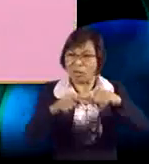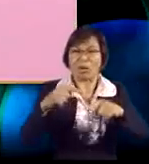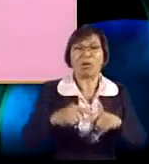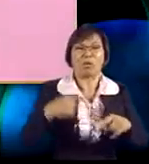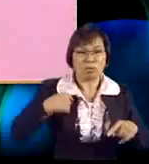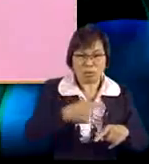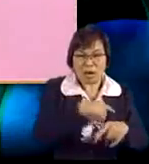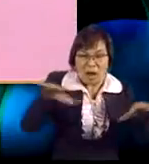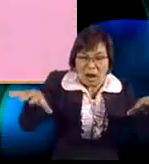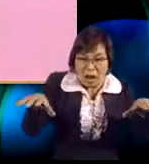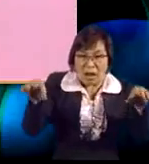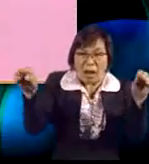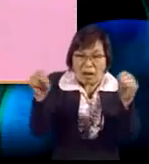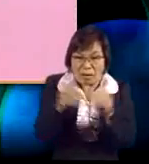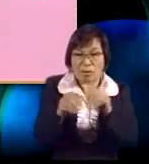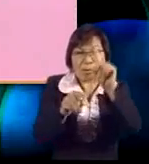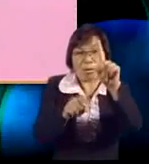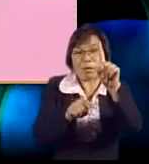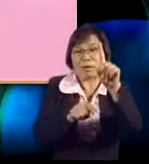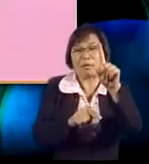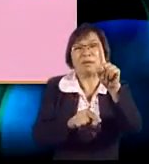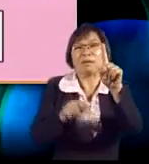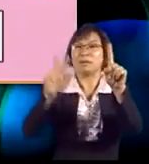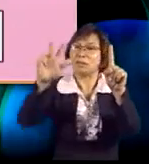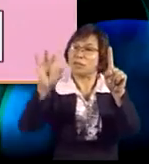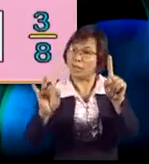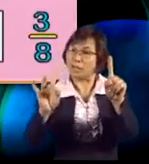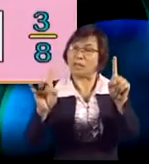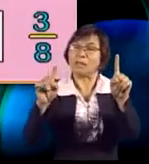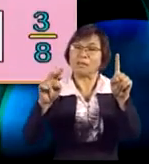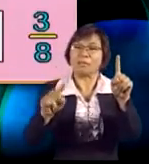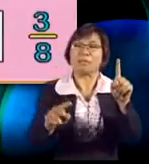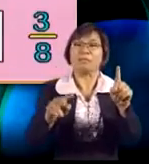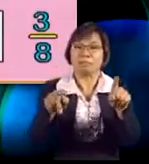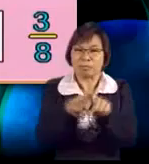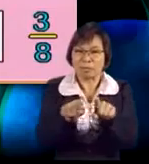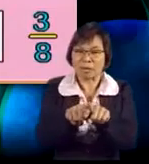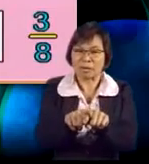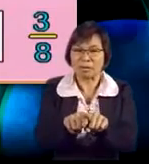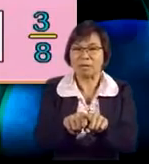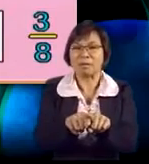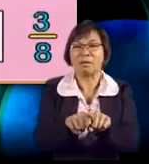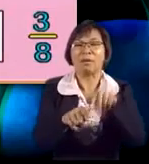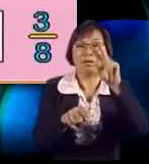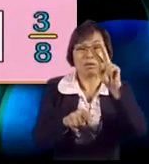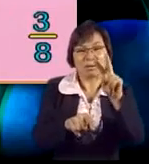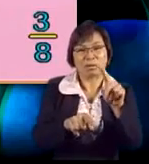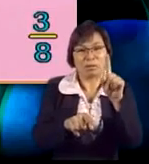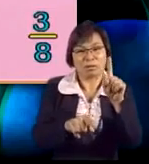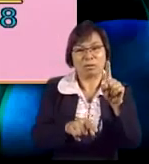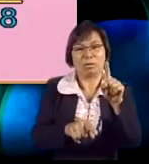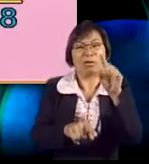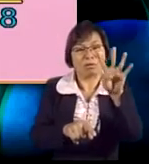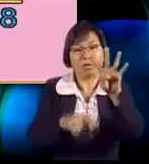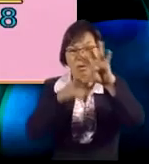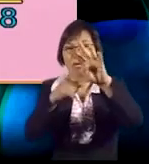No, these are fractions. All we are doing is adding 1 part of 8 to 3 parts of 8.